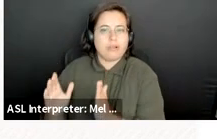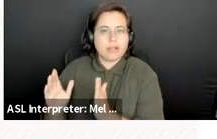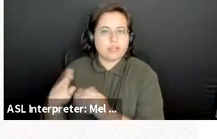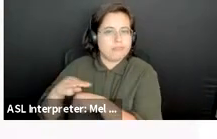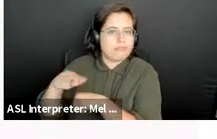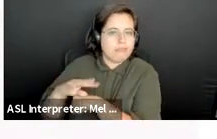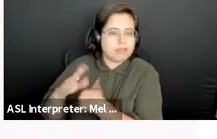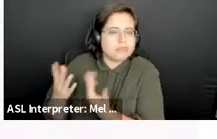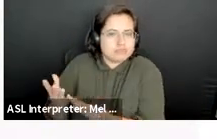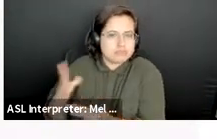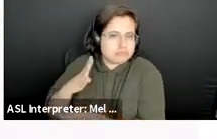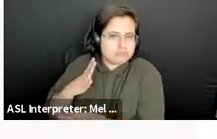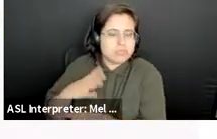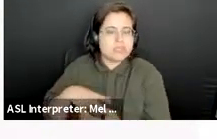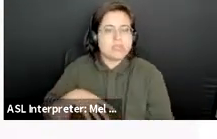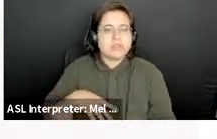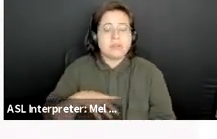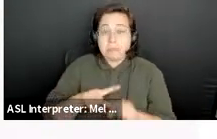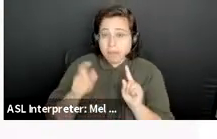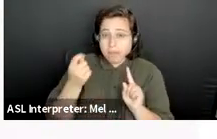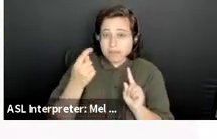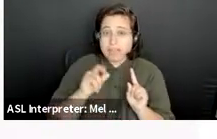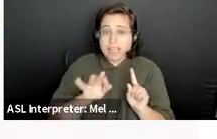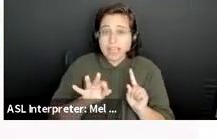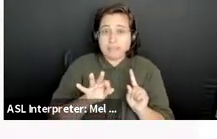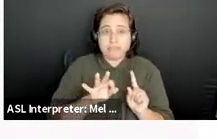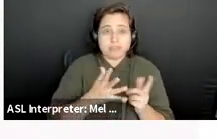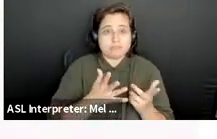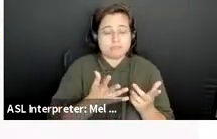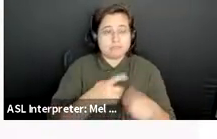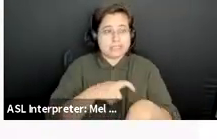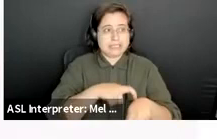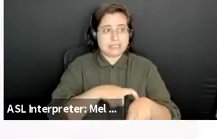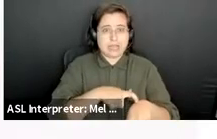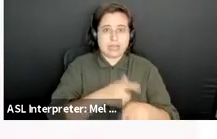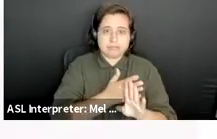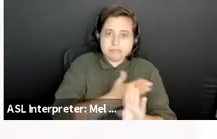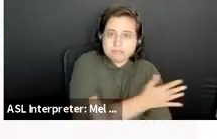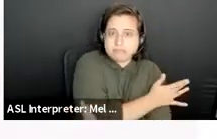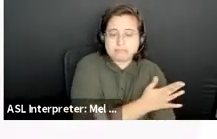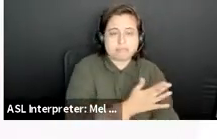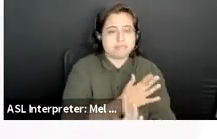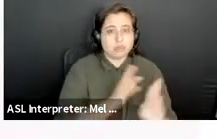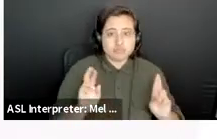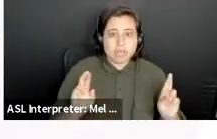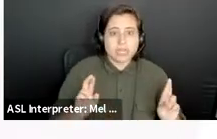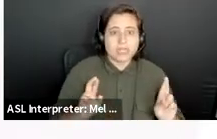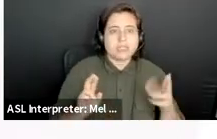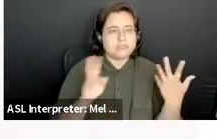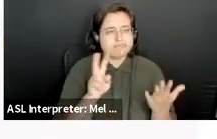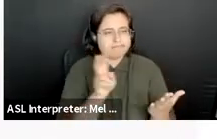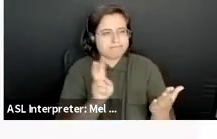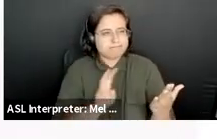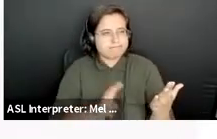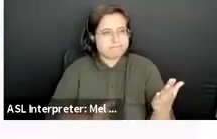a way that if you give yourself enough time, you can actually navigate this process on your own. Of course, it will depend on how complex